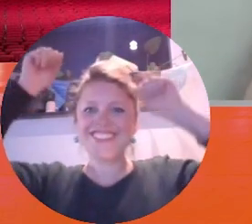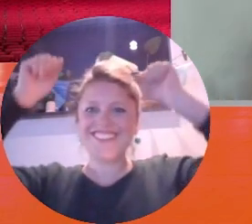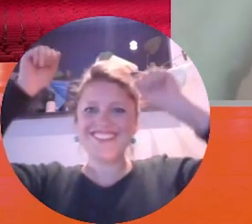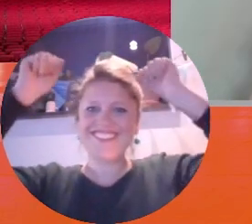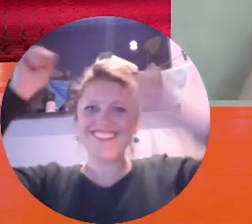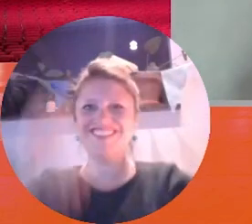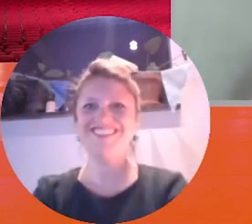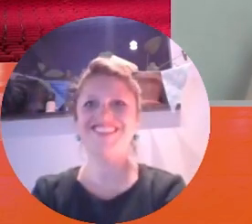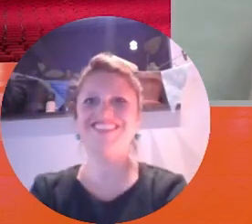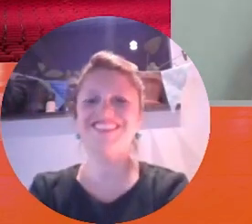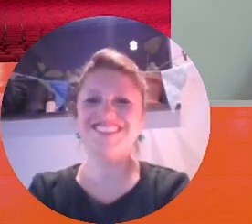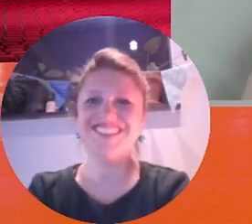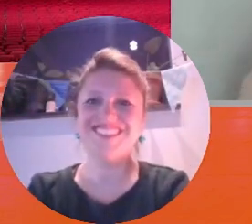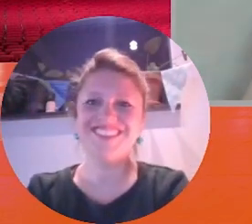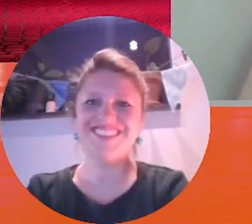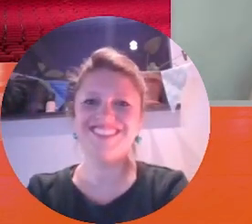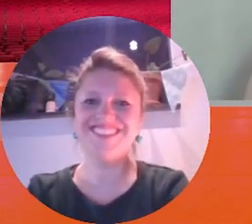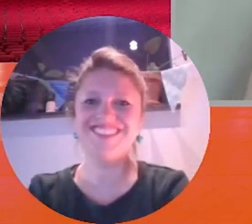Michael, I'm waiting.